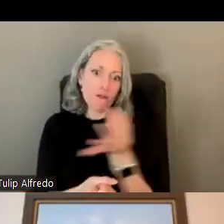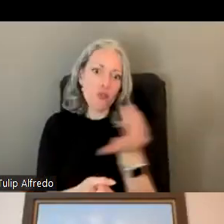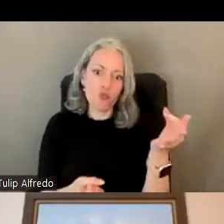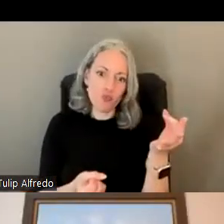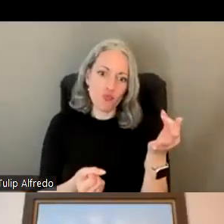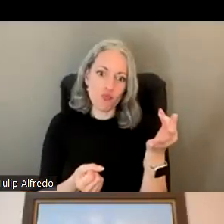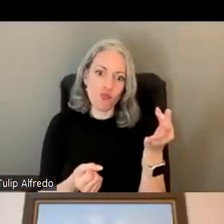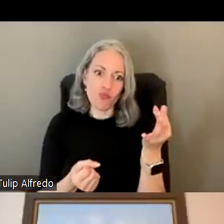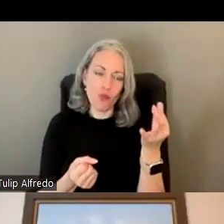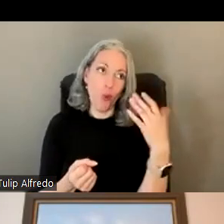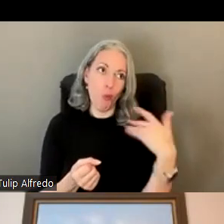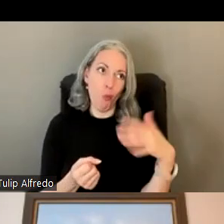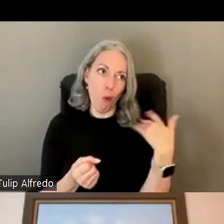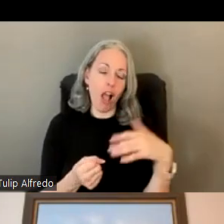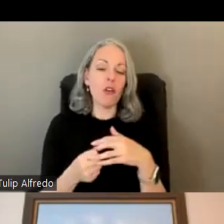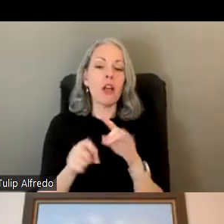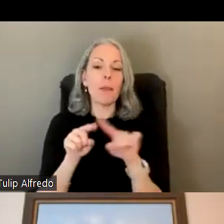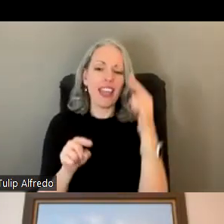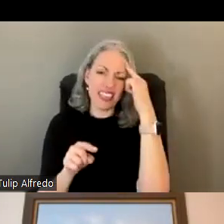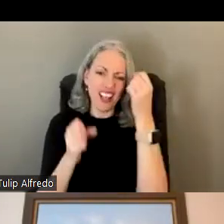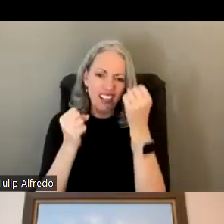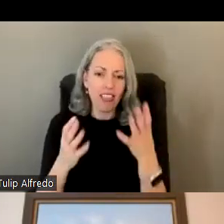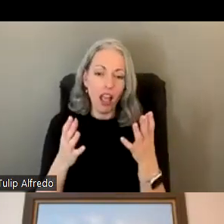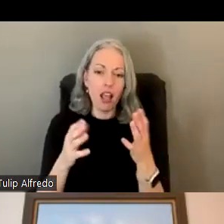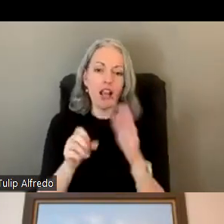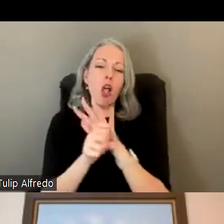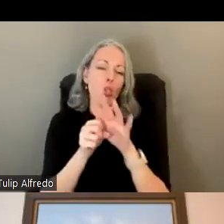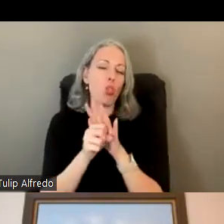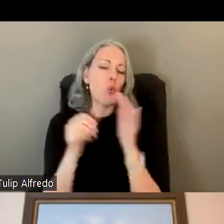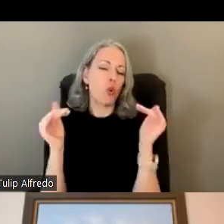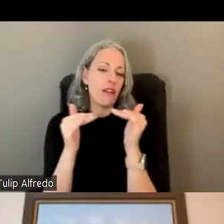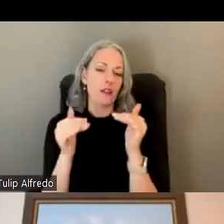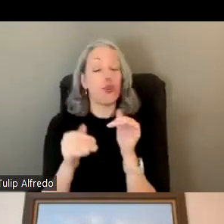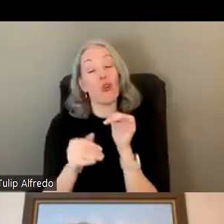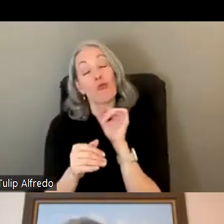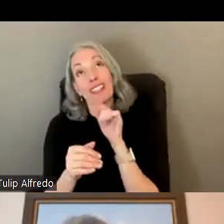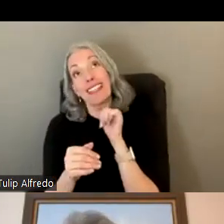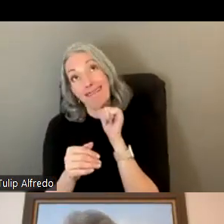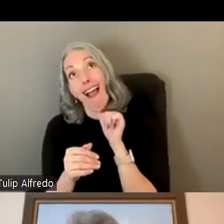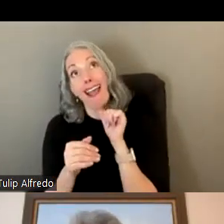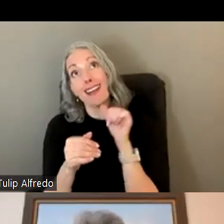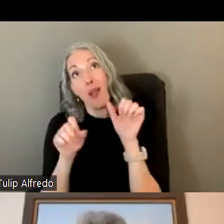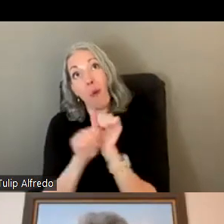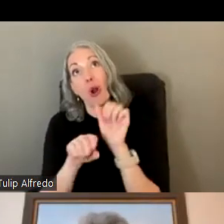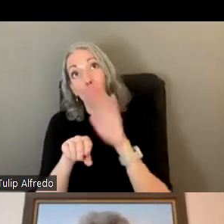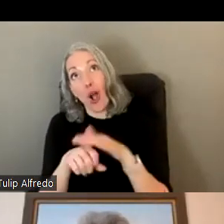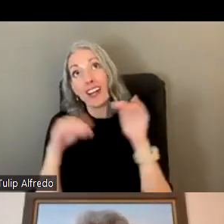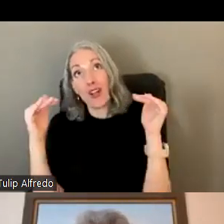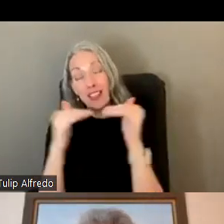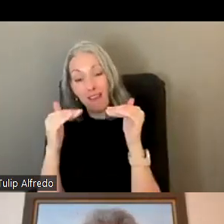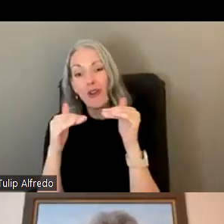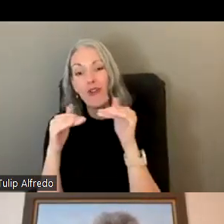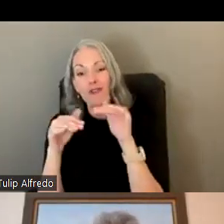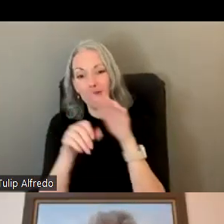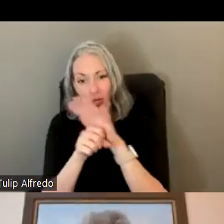outstanding ones here, but I think a lot gets done at the local level or doesn't get done at the local level. And local communities are